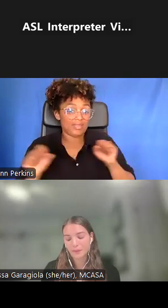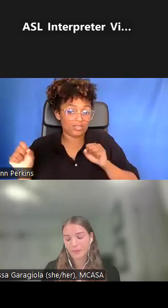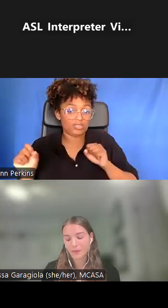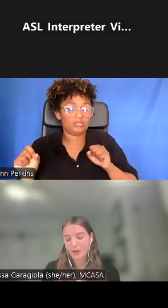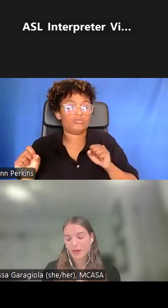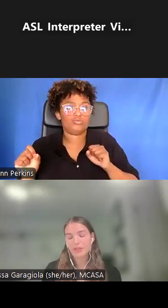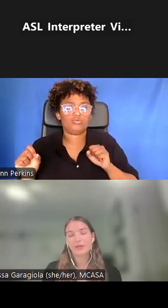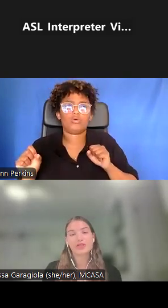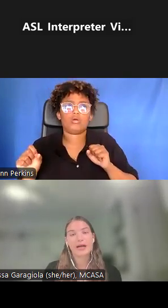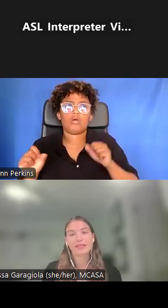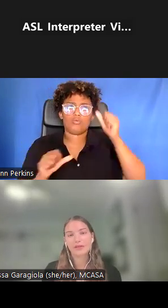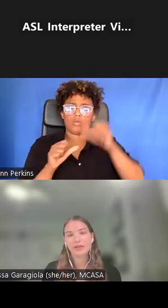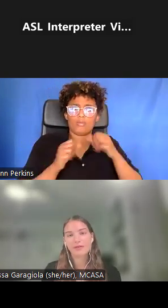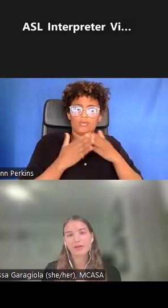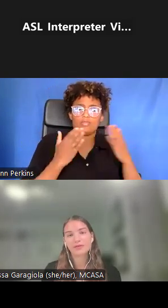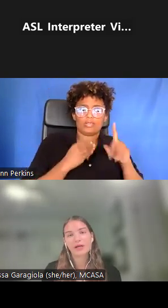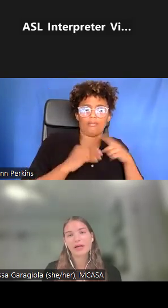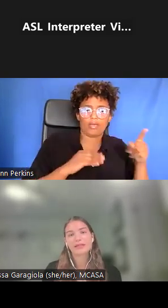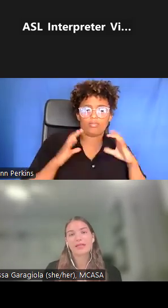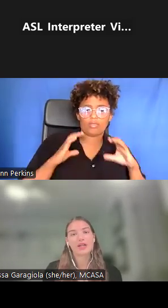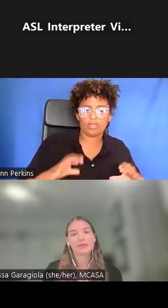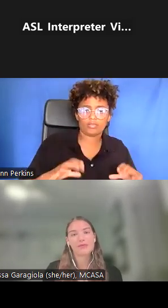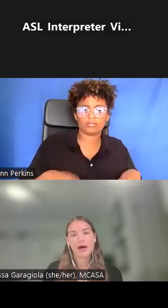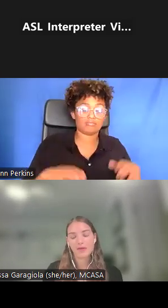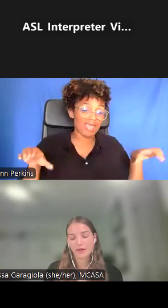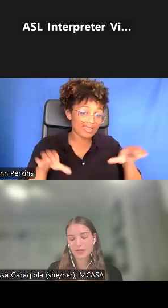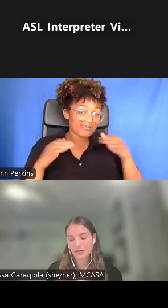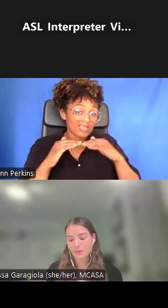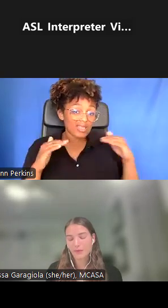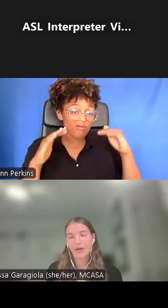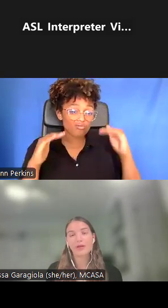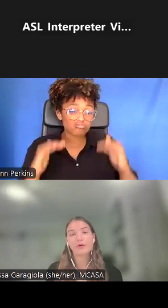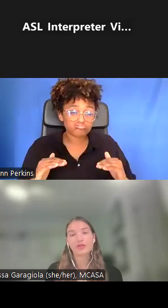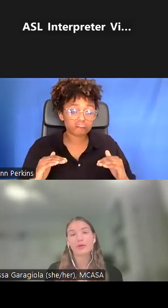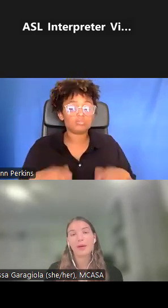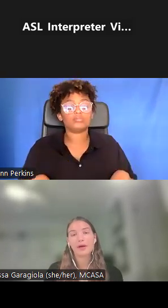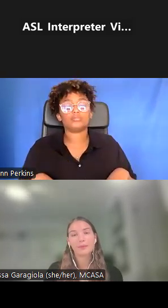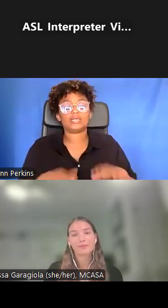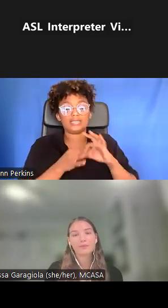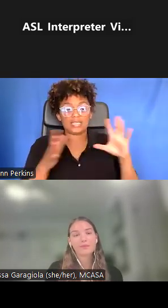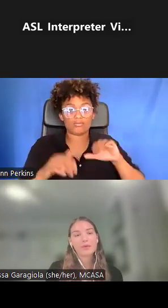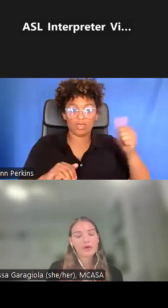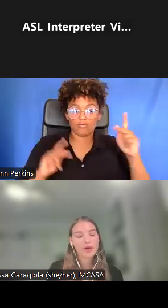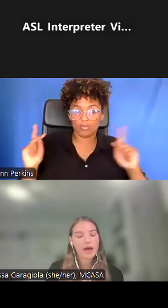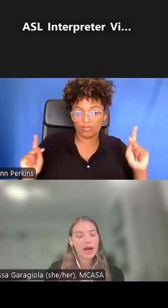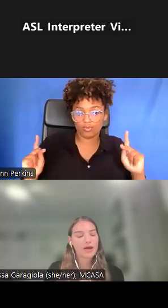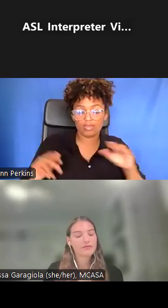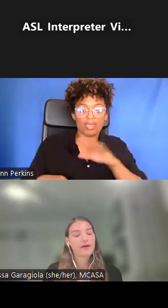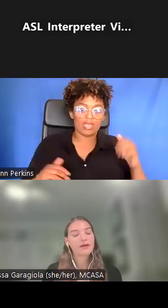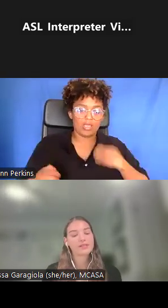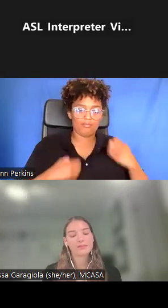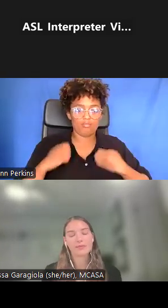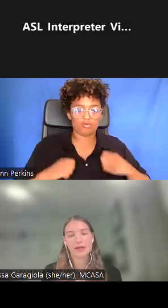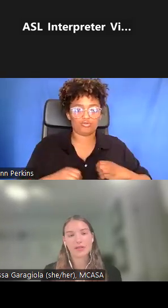client, diminished activity level, detachment from others, and emotional numbing. And